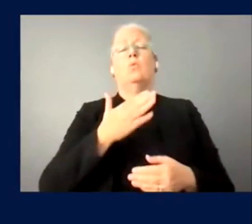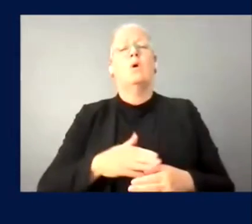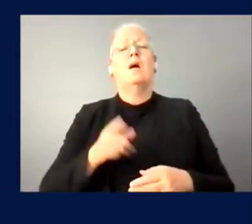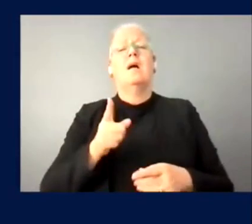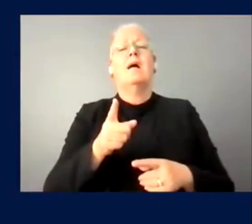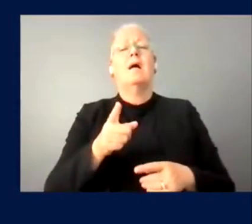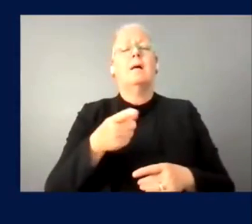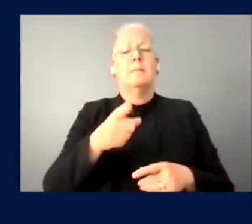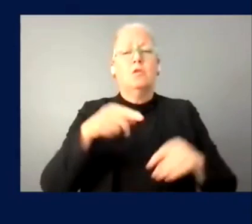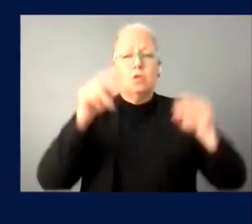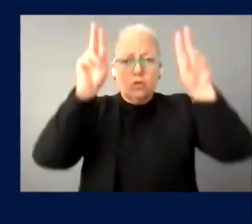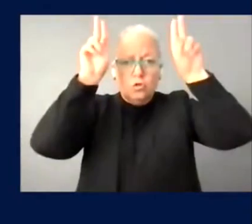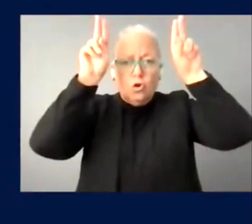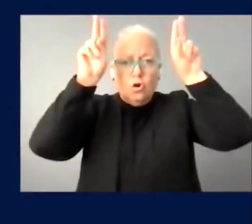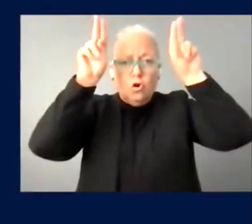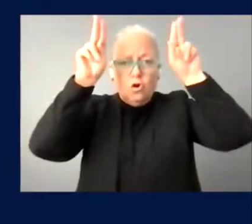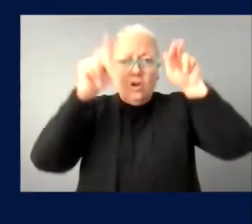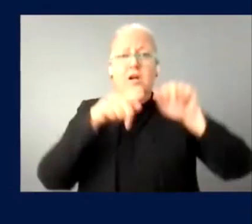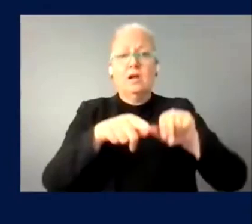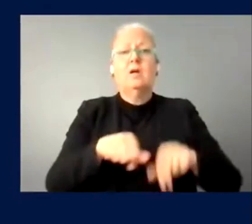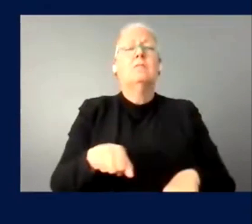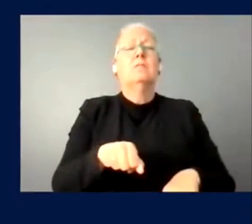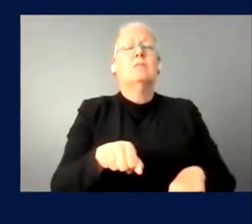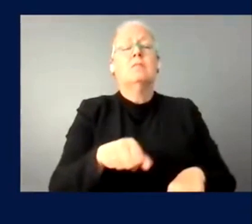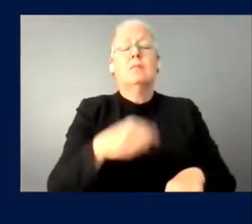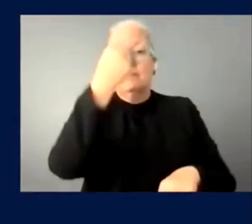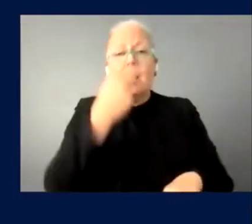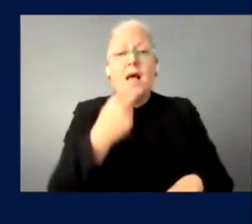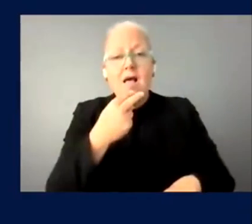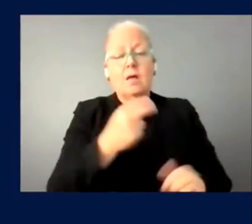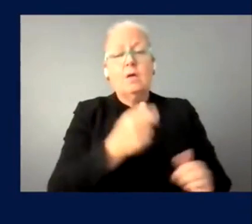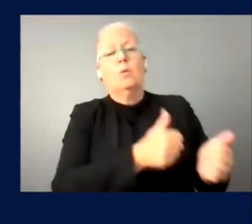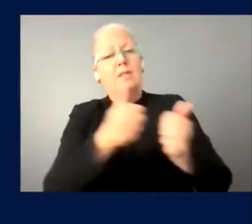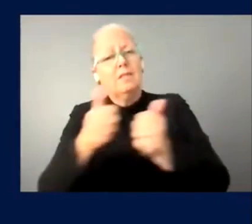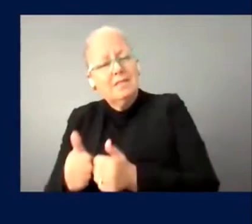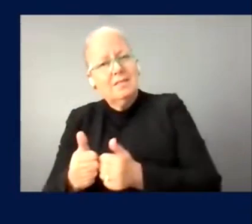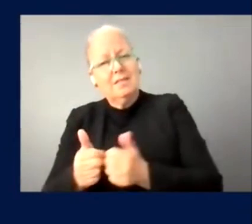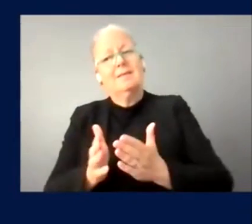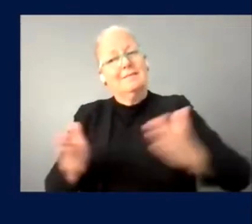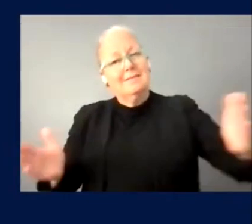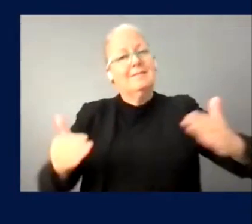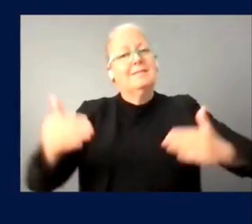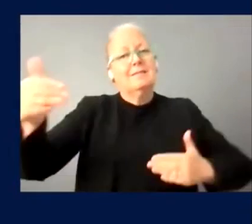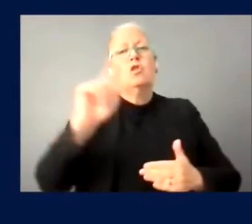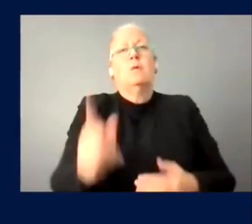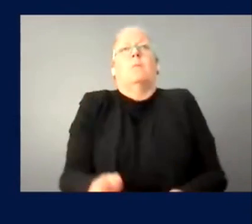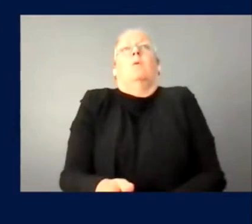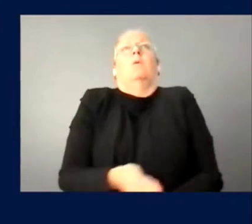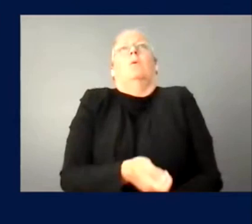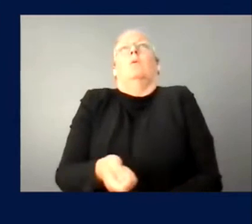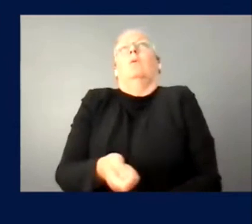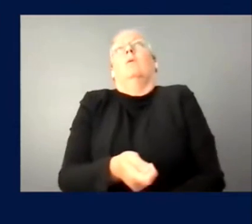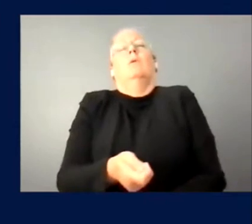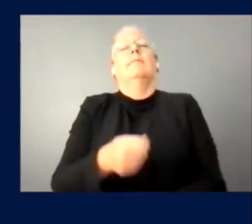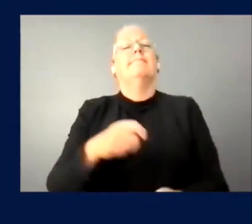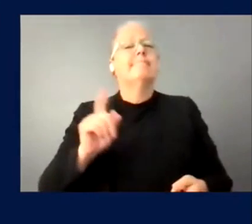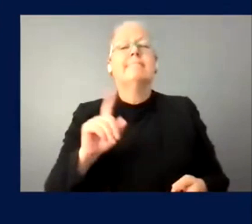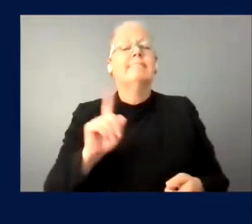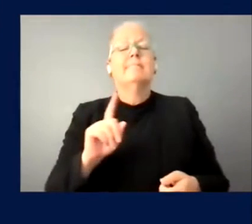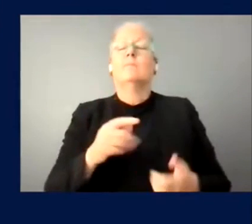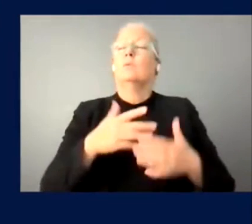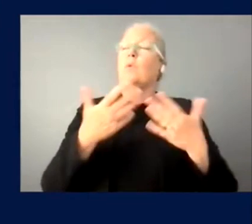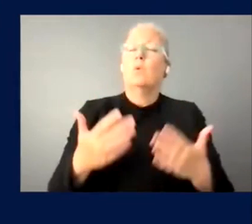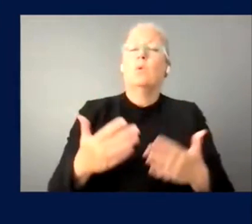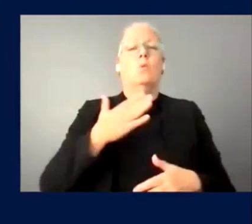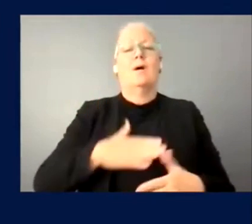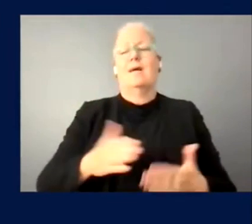you. Other people benefit from the shortened queuing times because they might find it painful to stand for